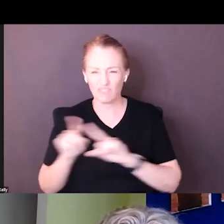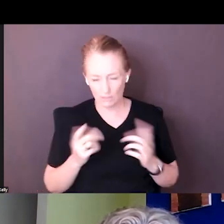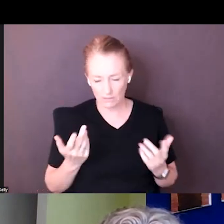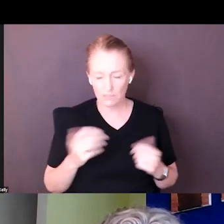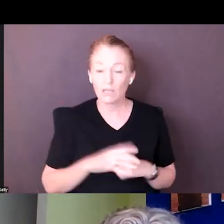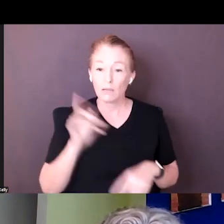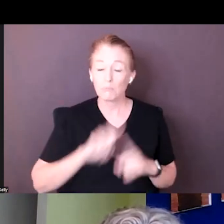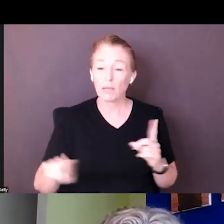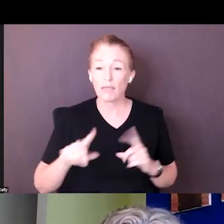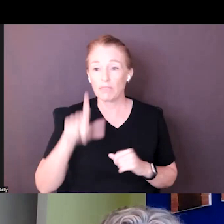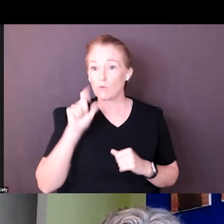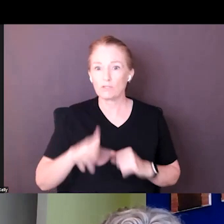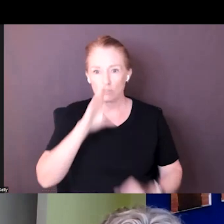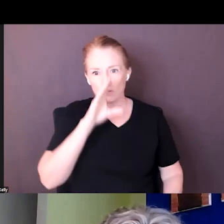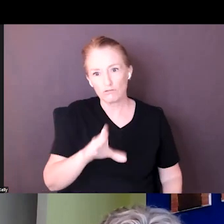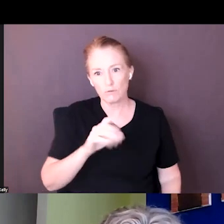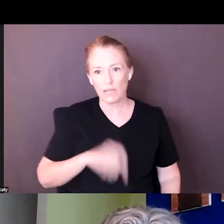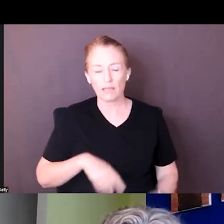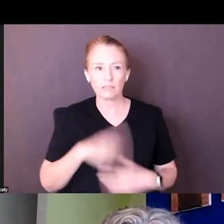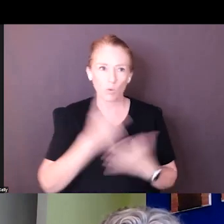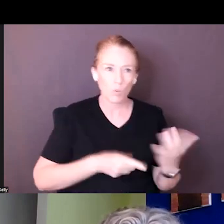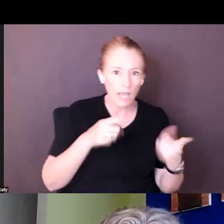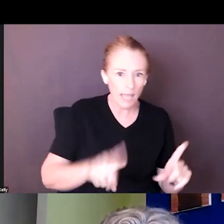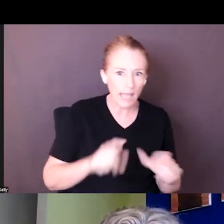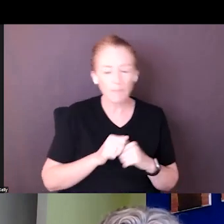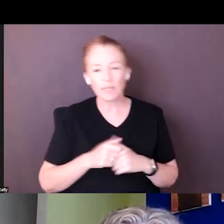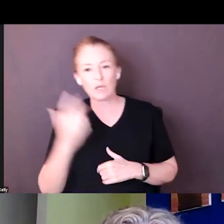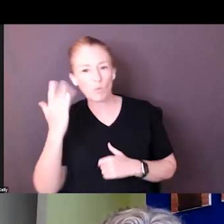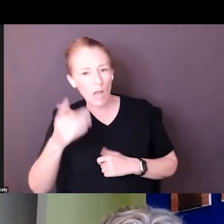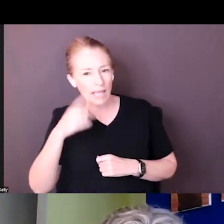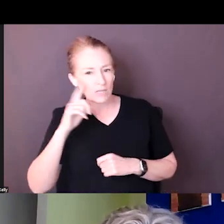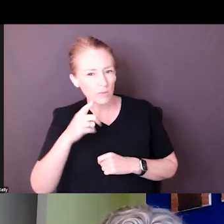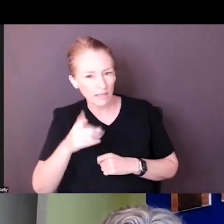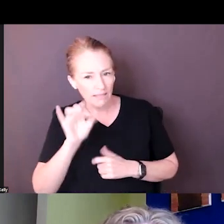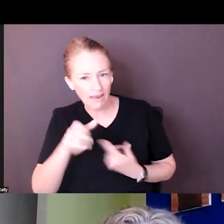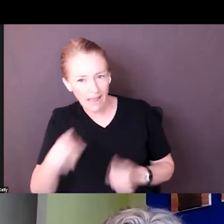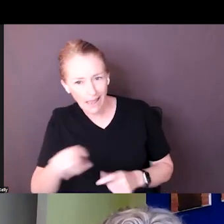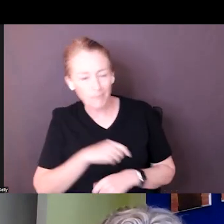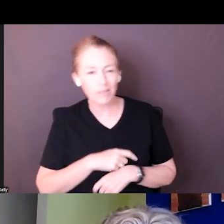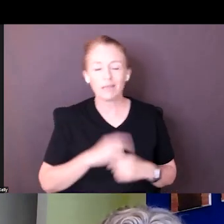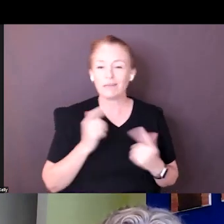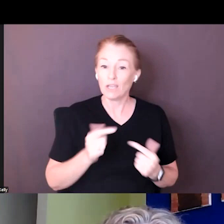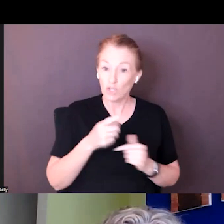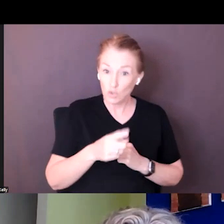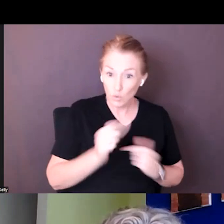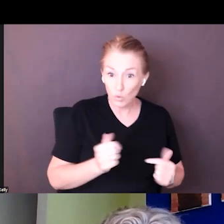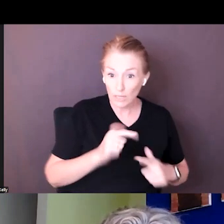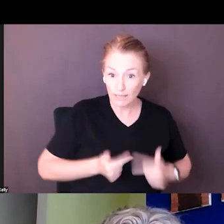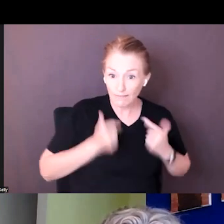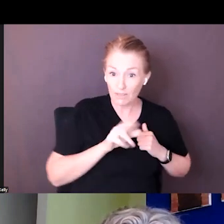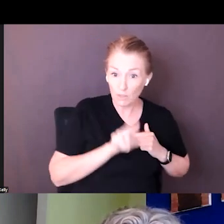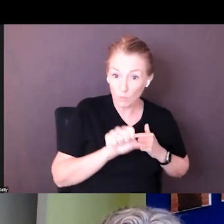What do you think happened? Why do you think it happened? Are you in the United States? Were they in the United States? Are they adults? There's